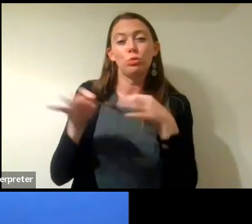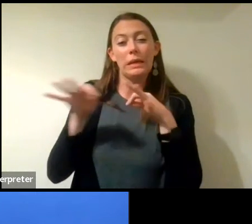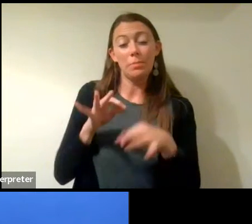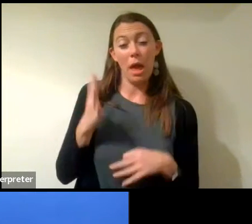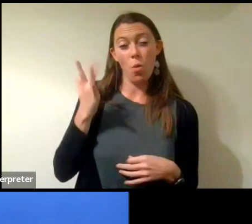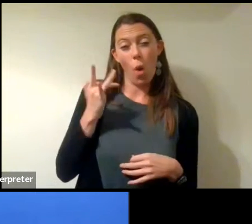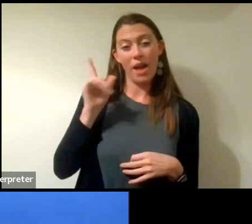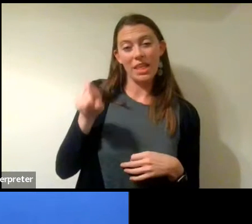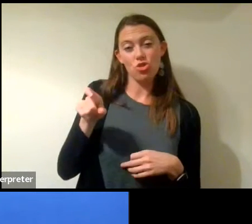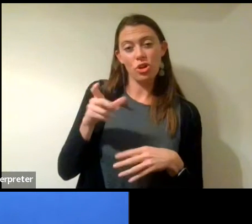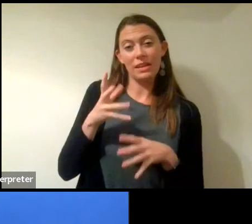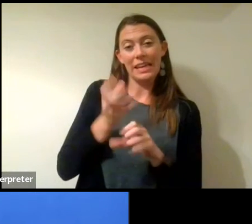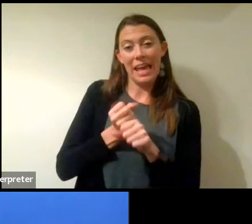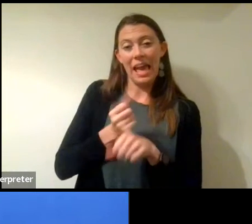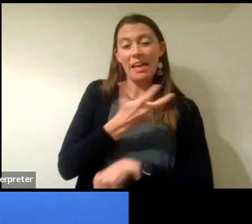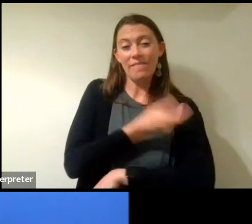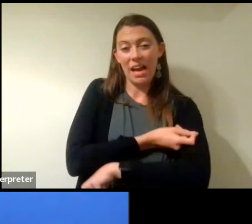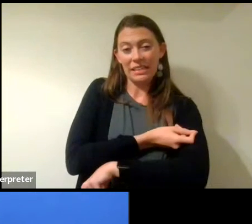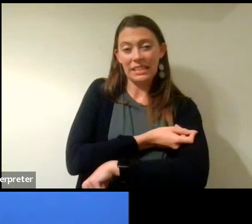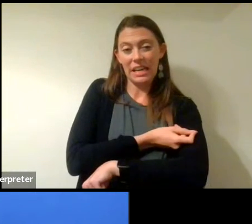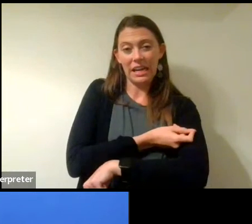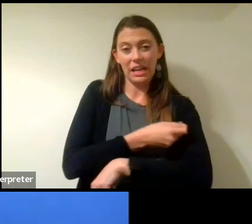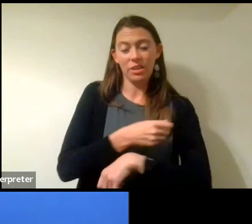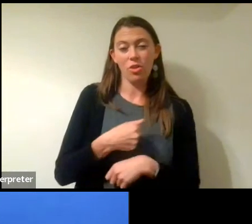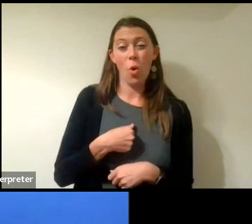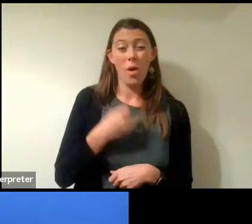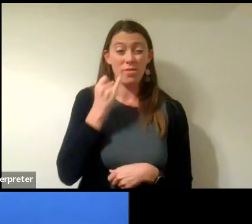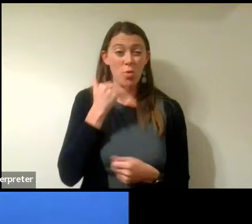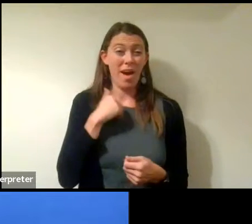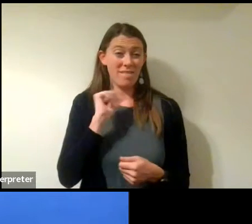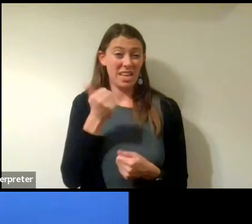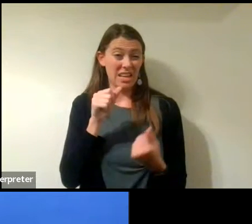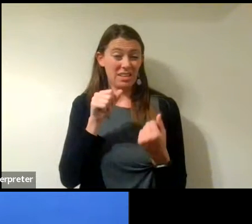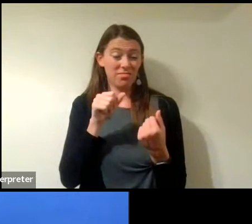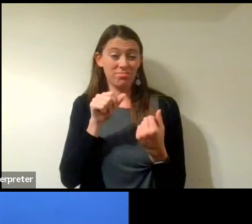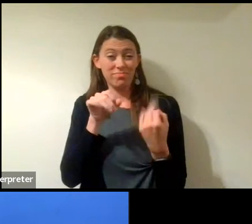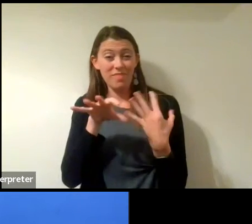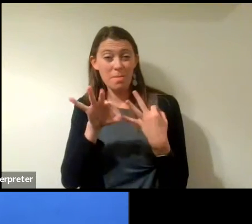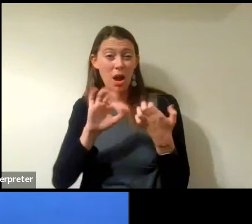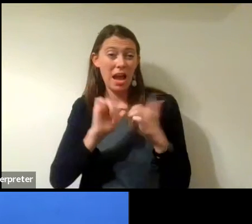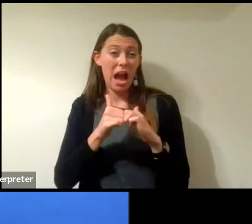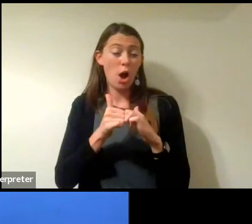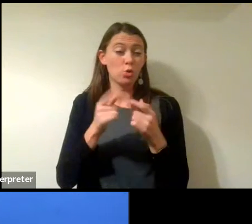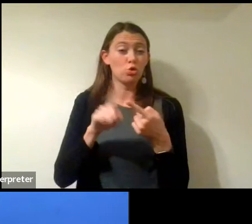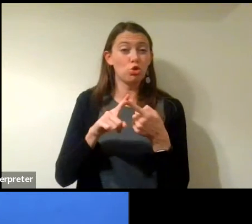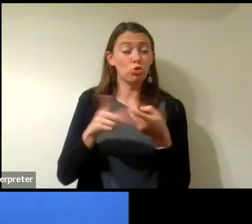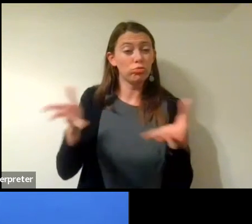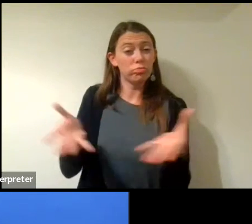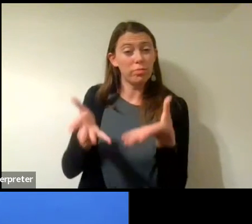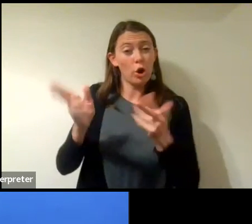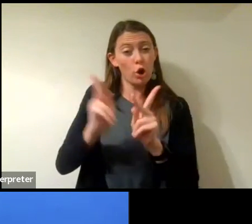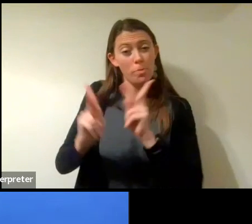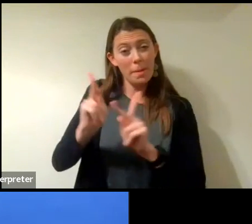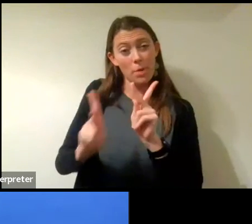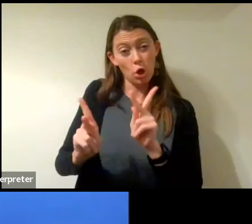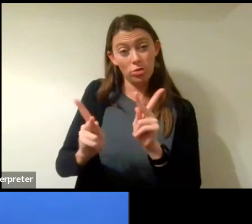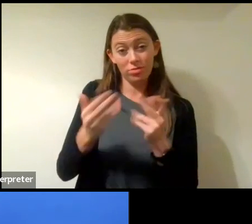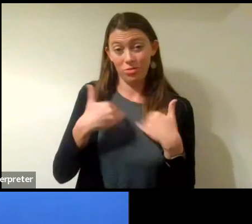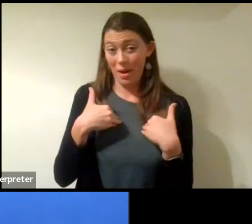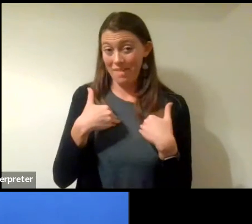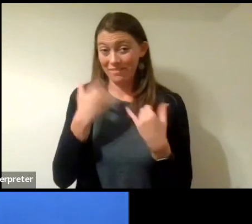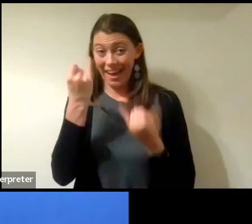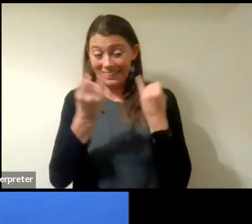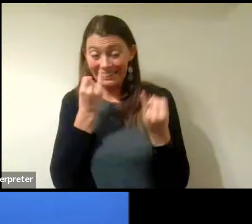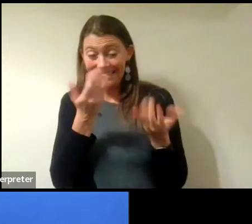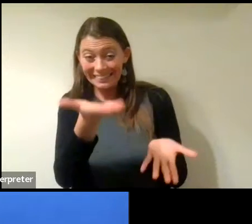piece would be really valuable for the community. Yeah, so I agree. You have some thoughts on that? Yeah, I mean, I agree.